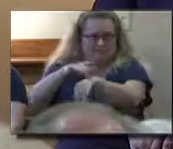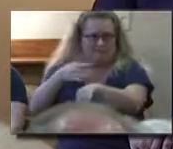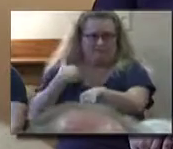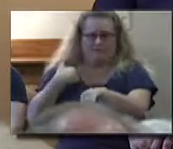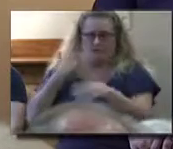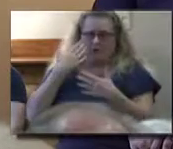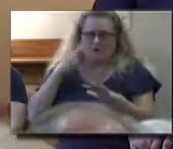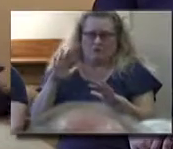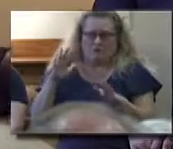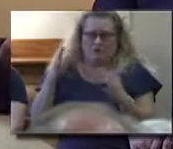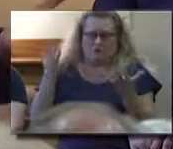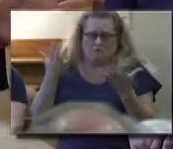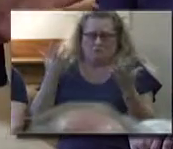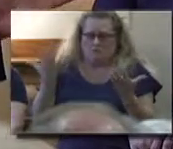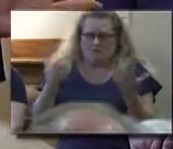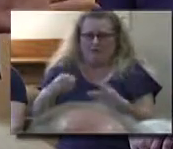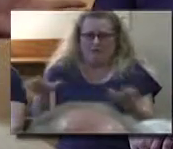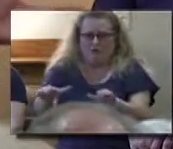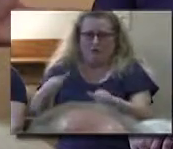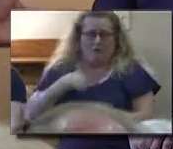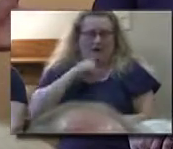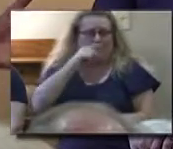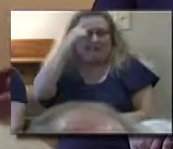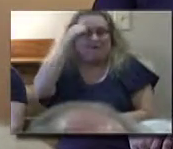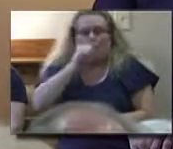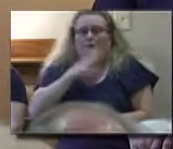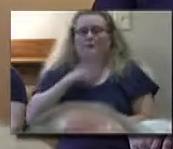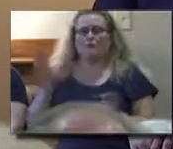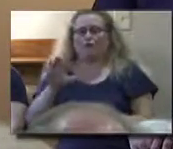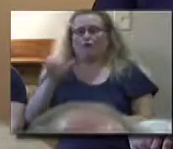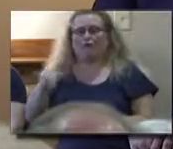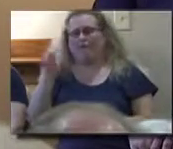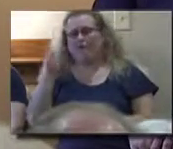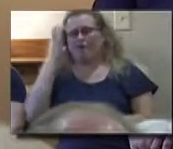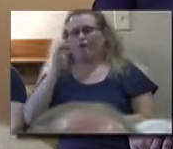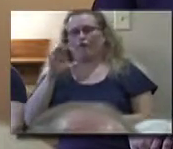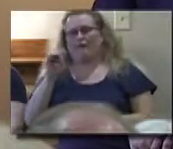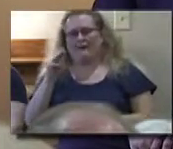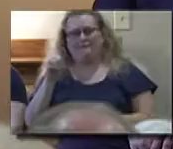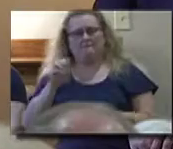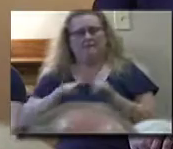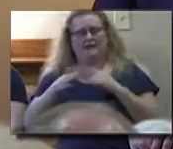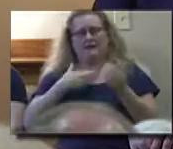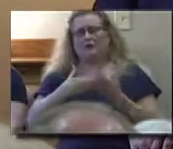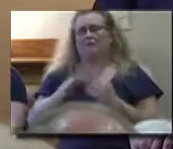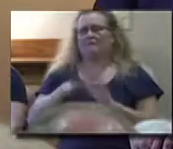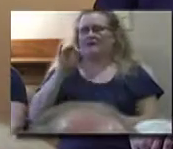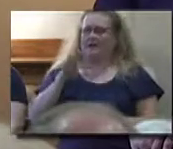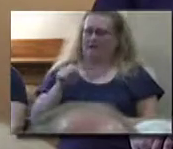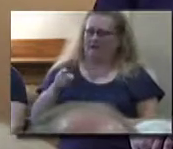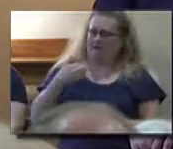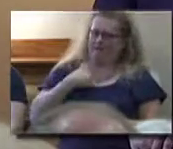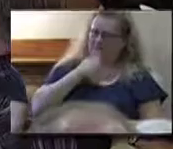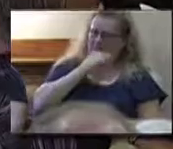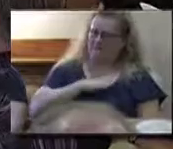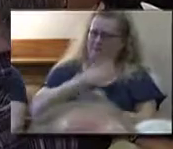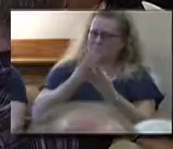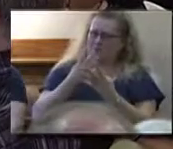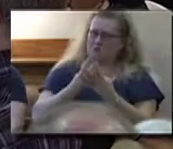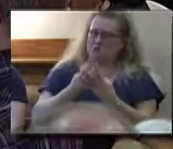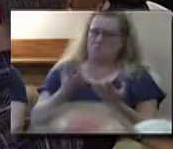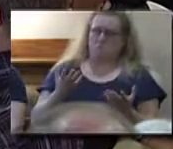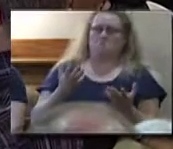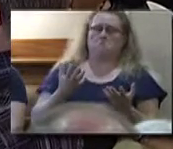Sexist, I realized. I just thought women didn't do these kinds of things. And when I found out there was a woman's prison, I was